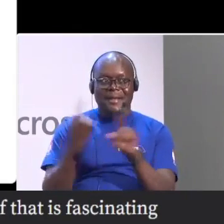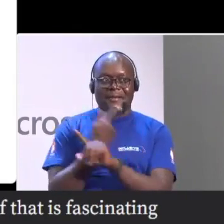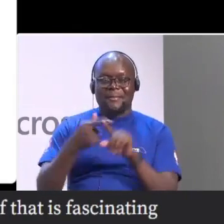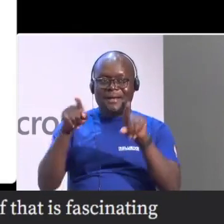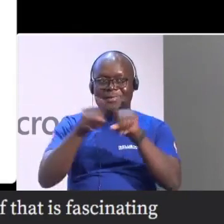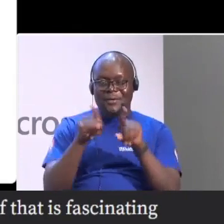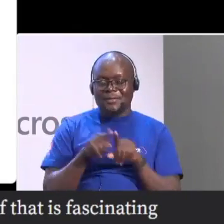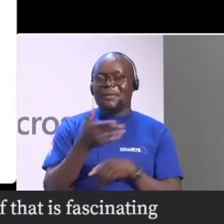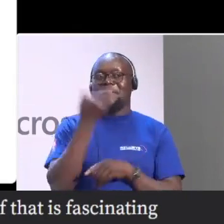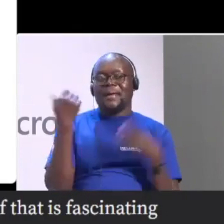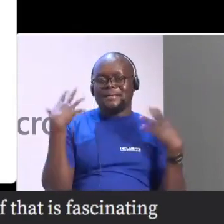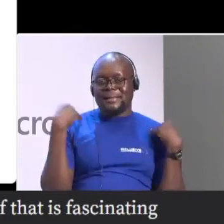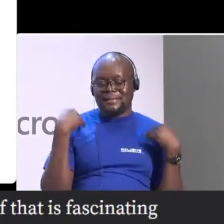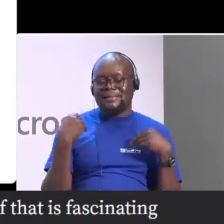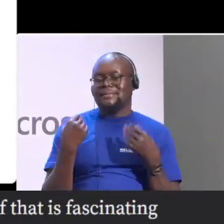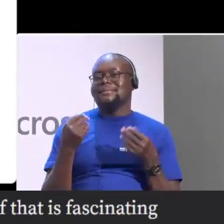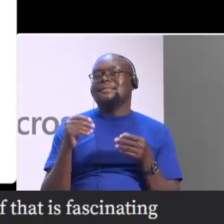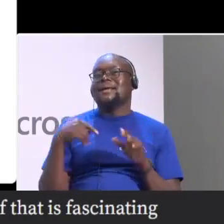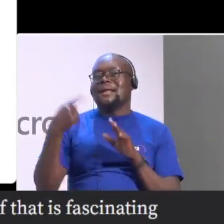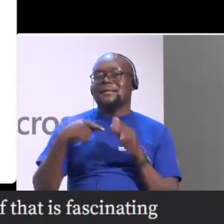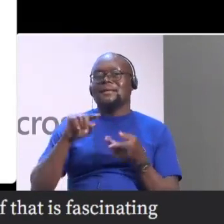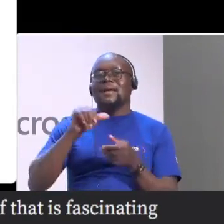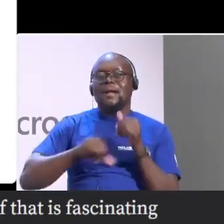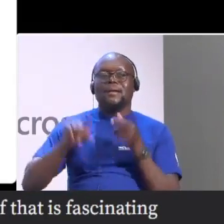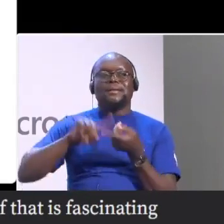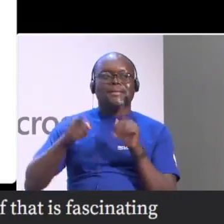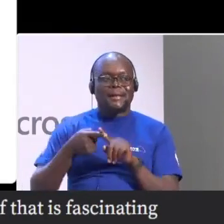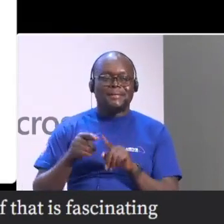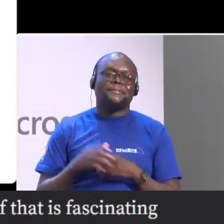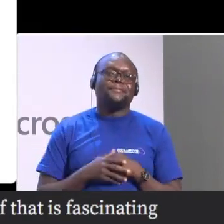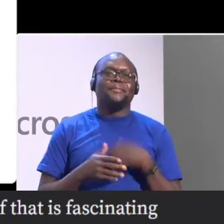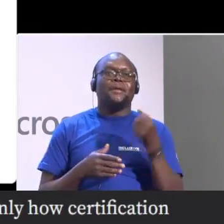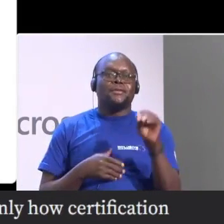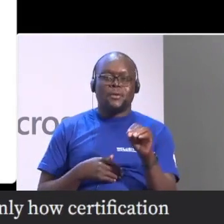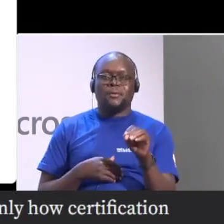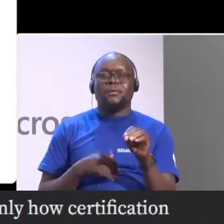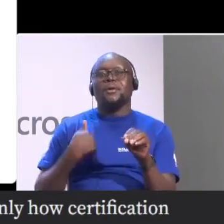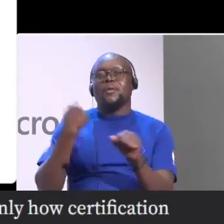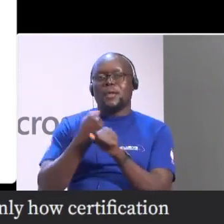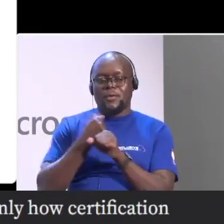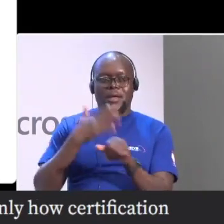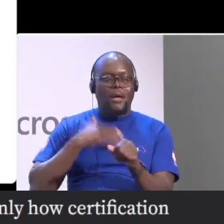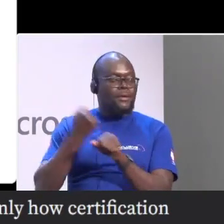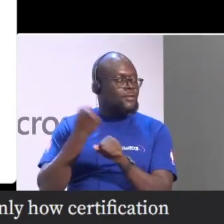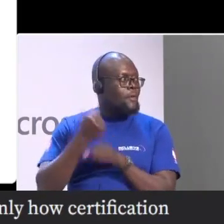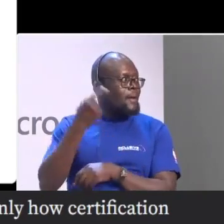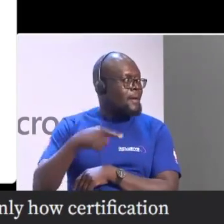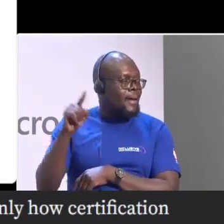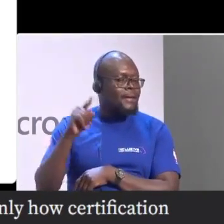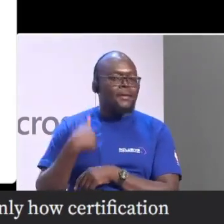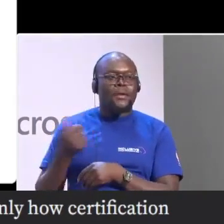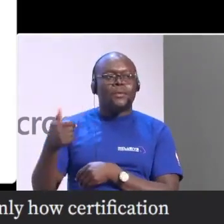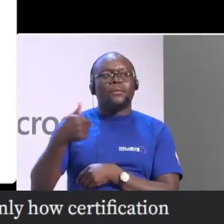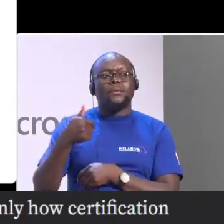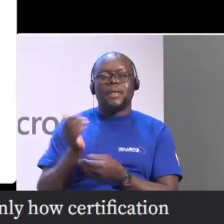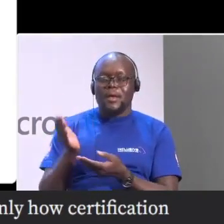also best practices in the industry around standards, as you brought into it. So if we're doing our job right, we're